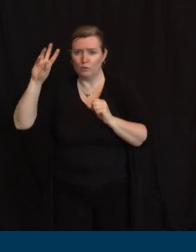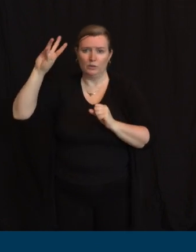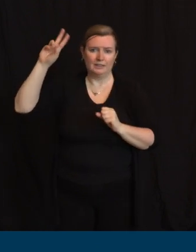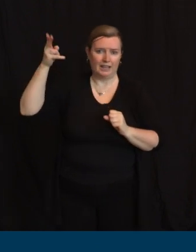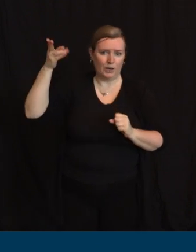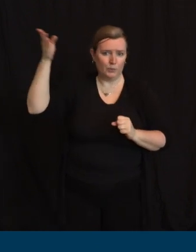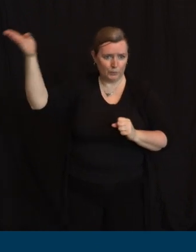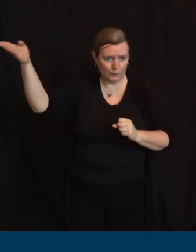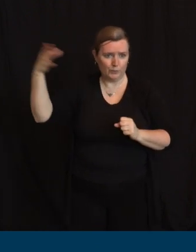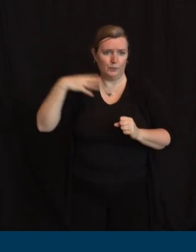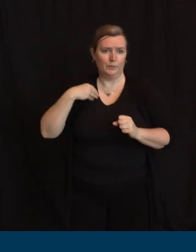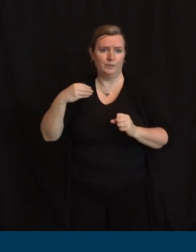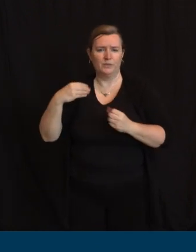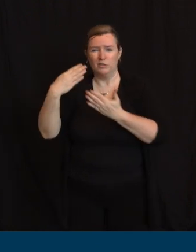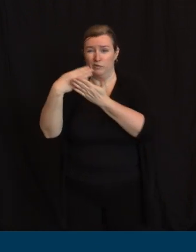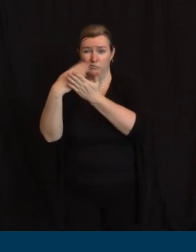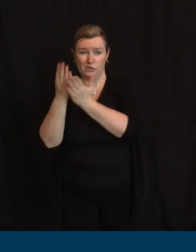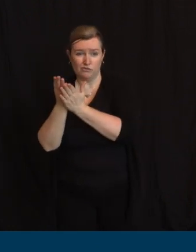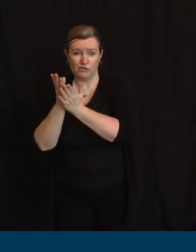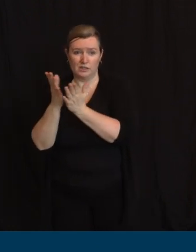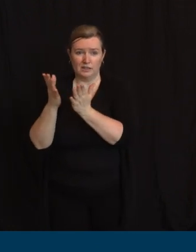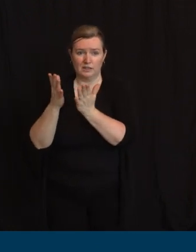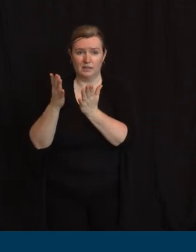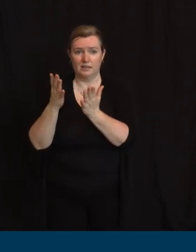chairs. I also had a